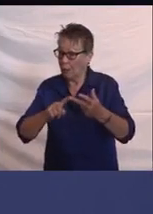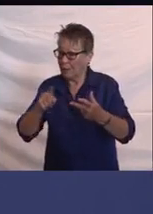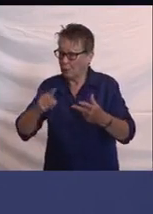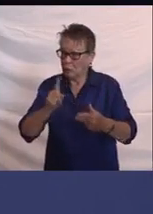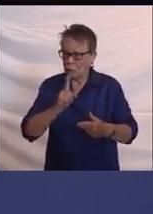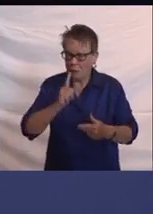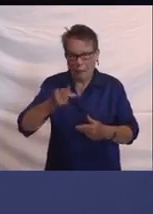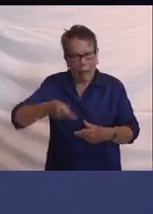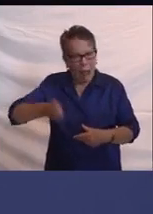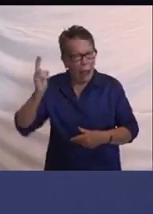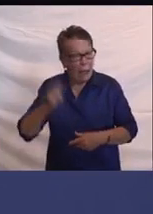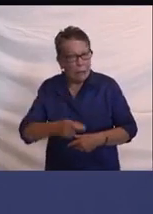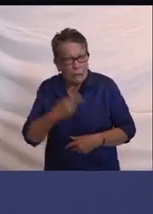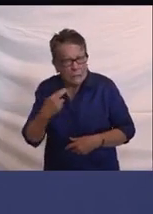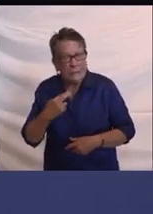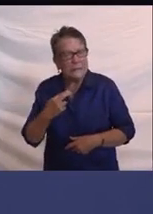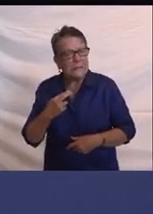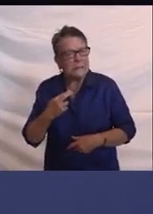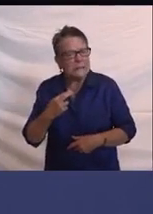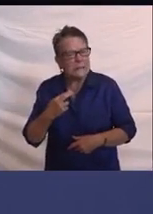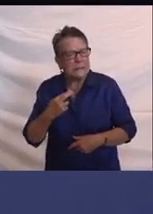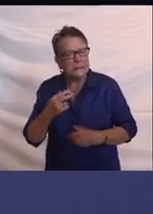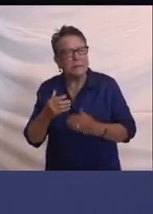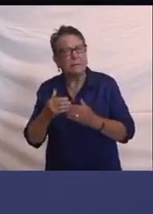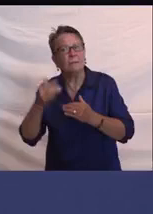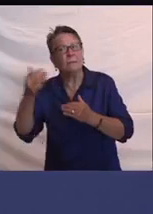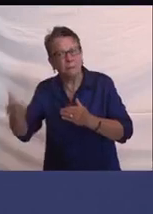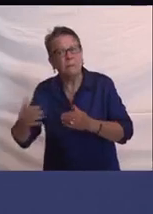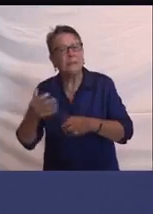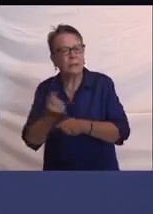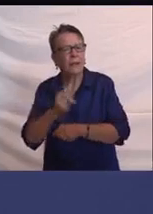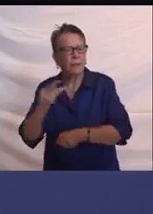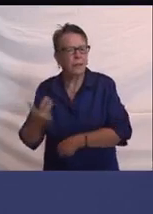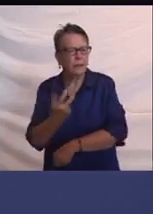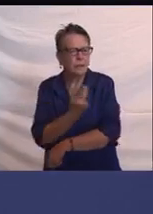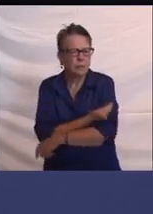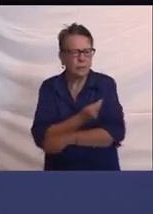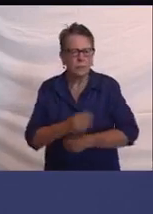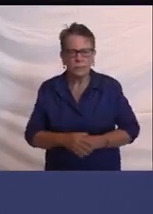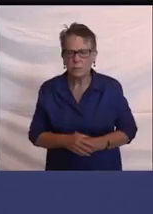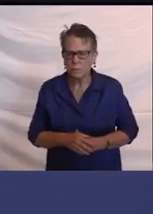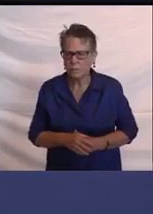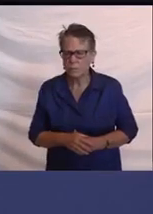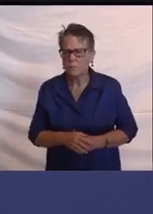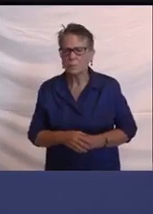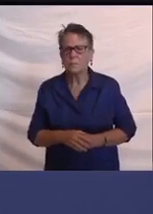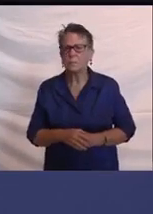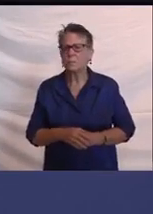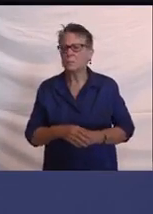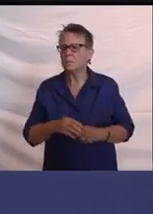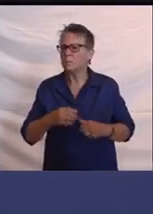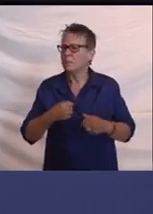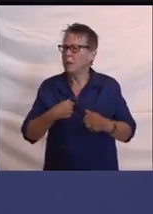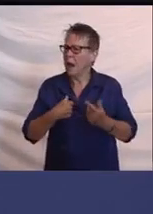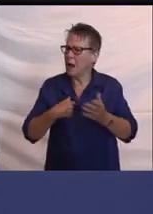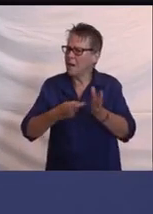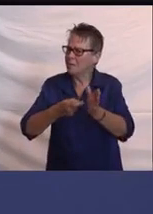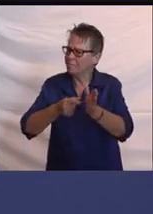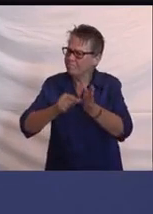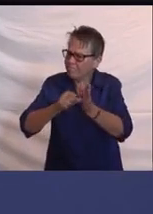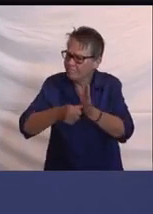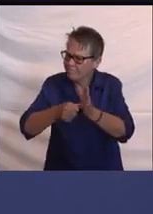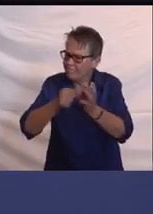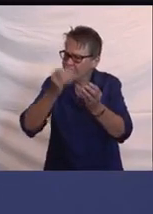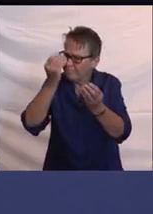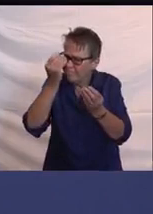1-855-568-0545. So if you are immunocompromised, you can get a third dose. Moving on to